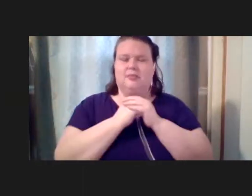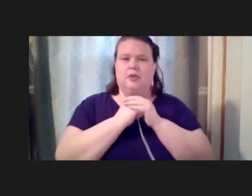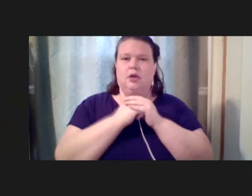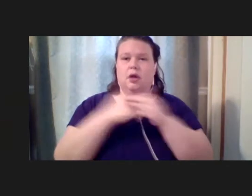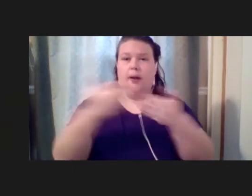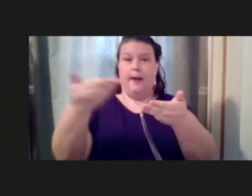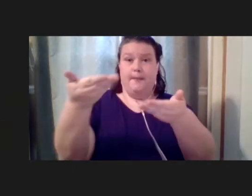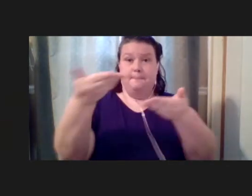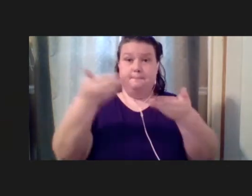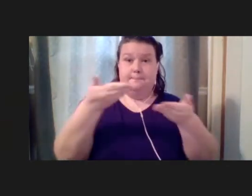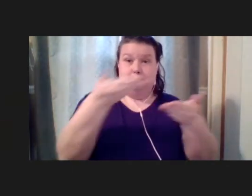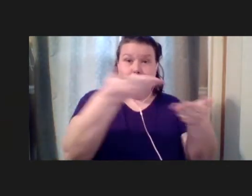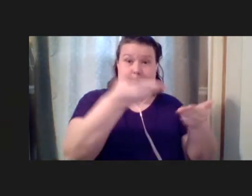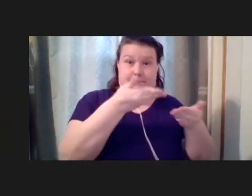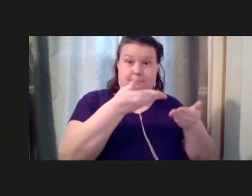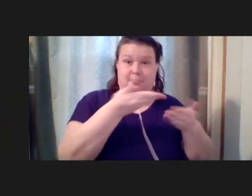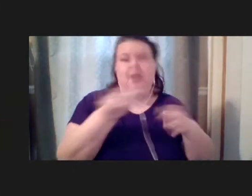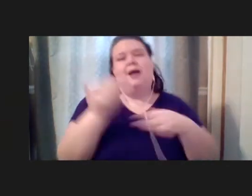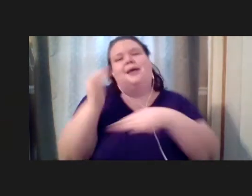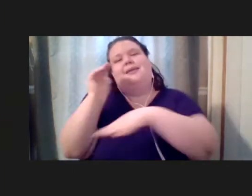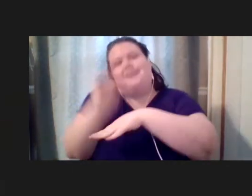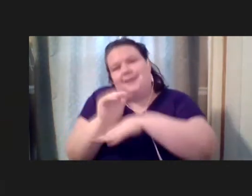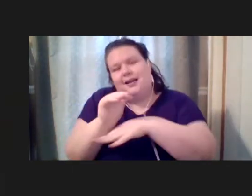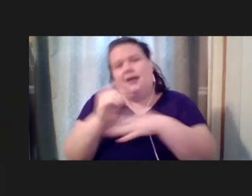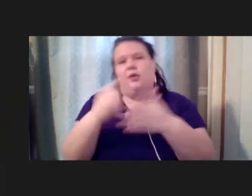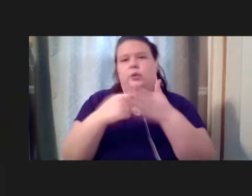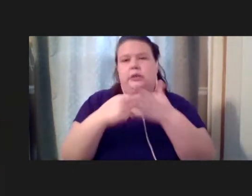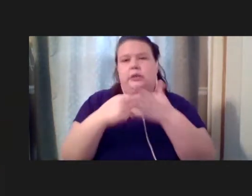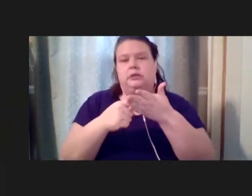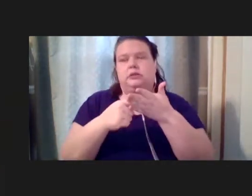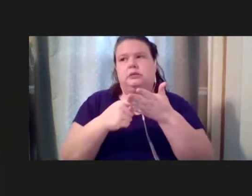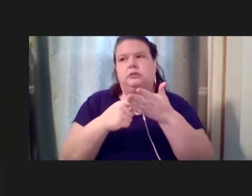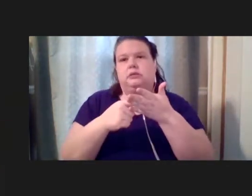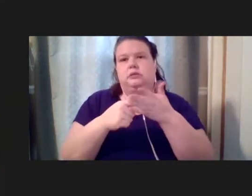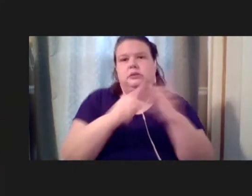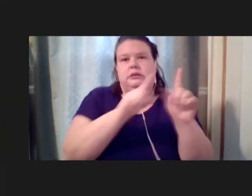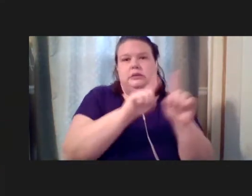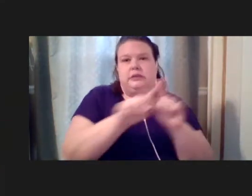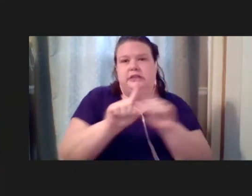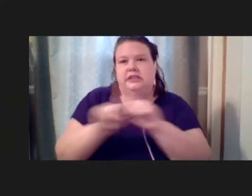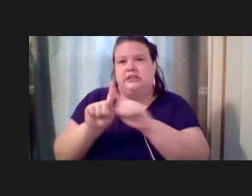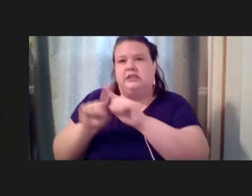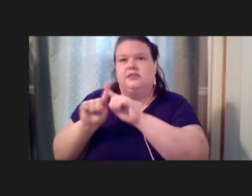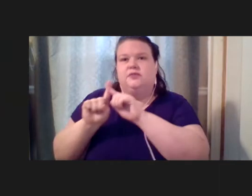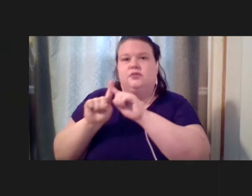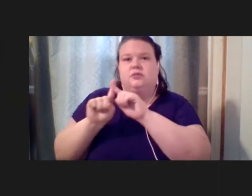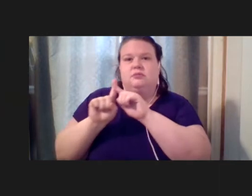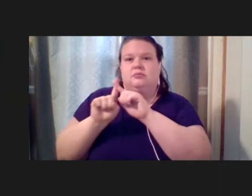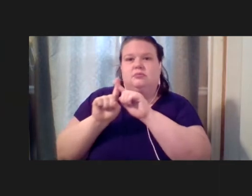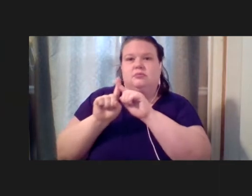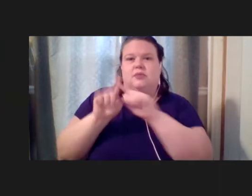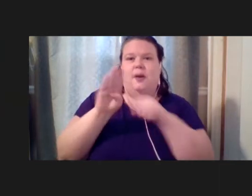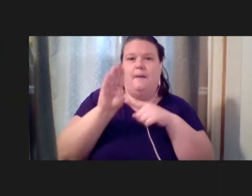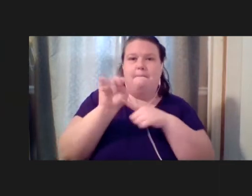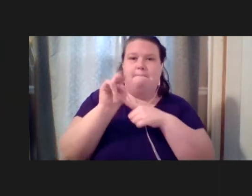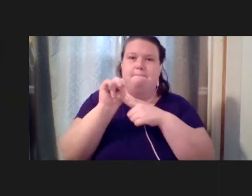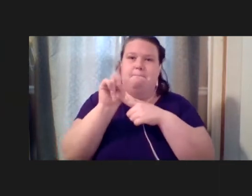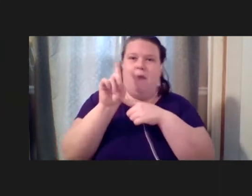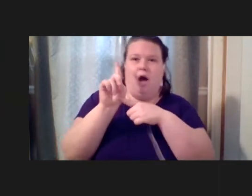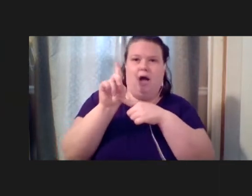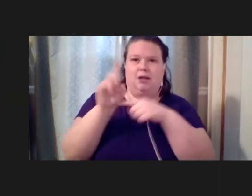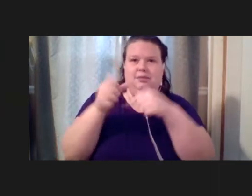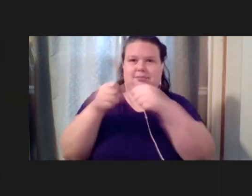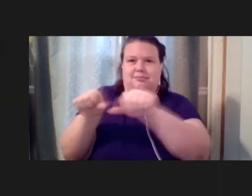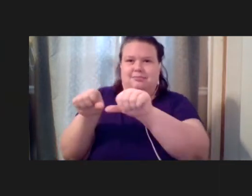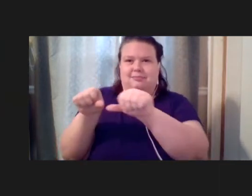understand now, like tonight we've gotten into like, okay, we're going to do multiple bond elections, but I just wonder how